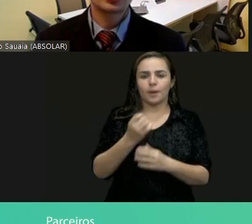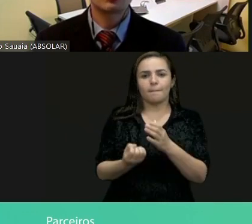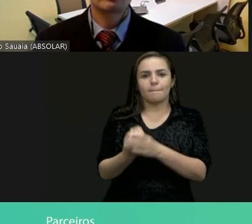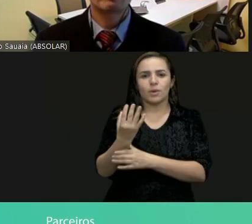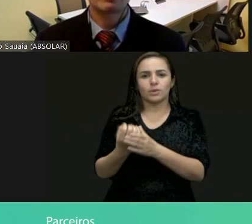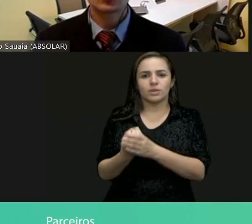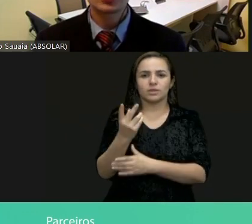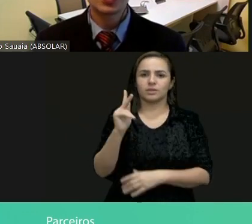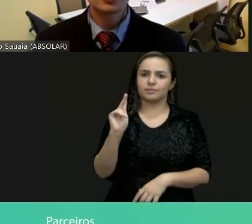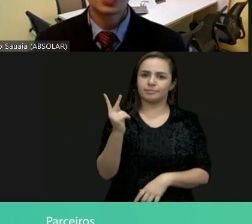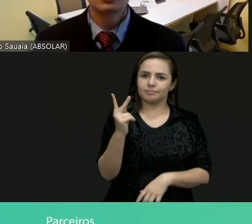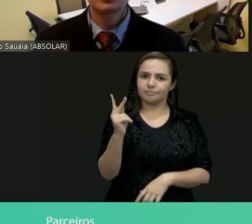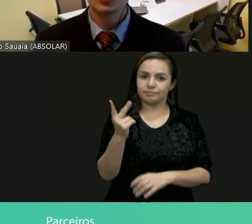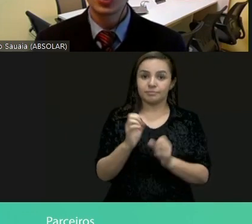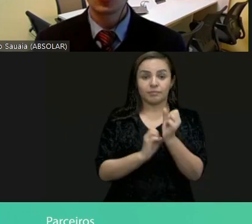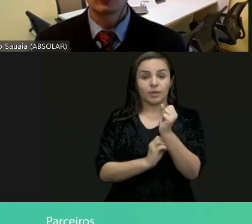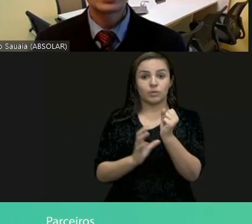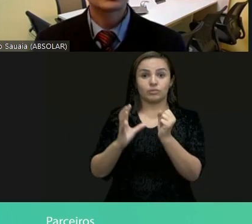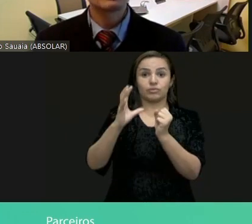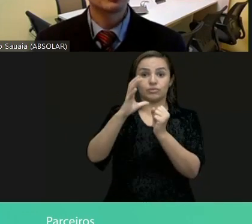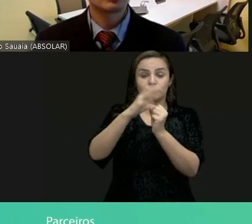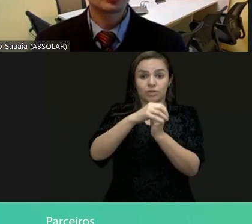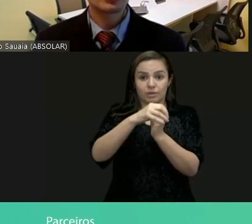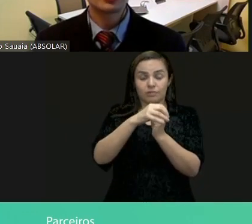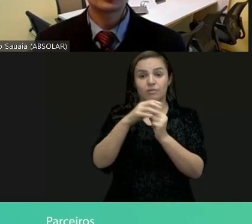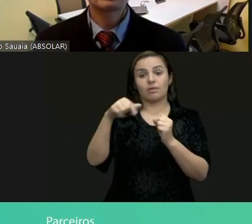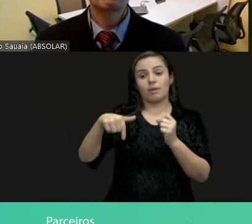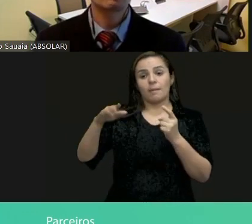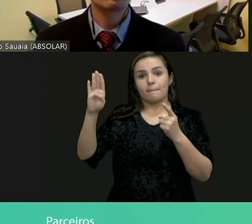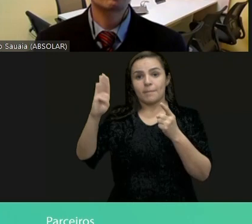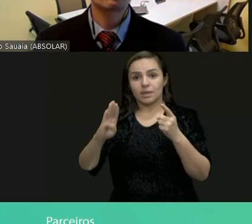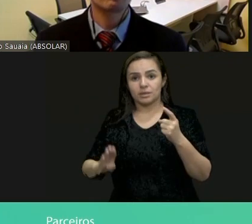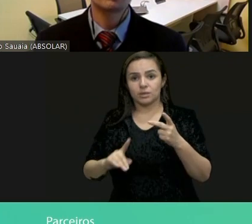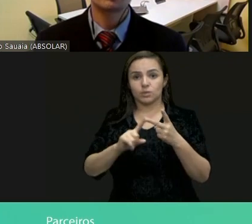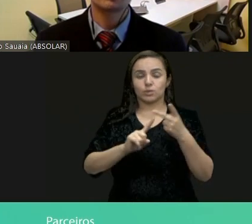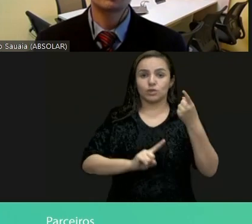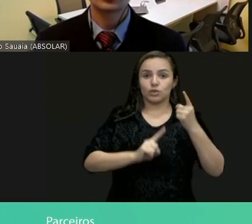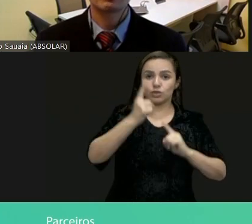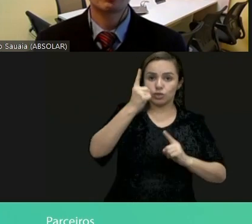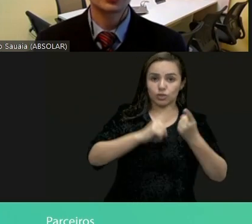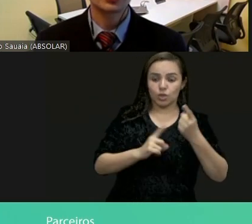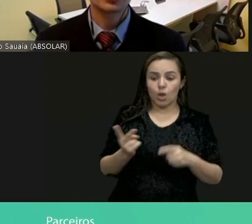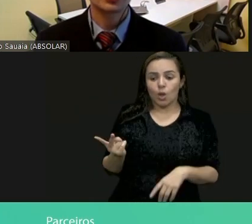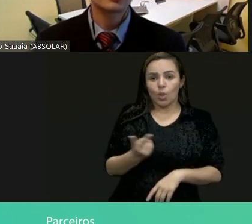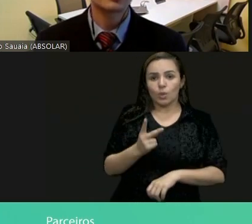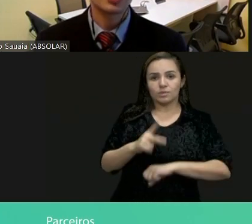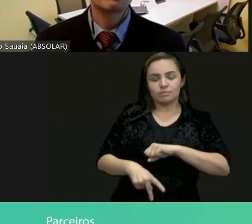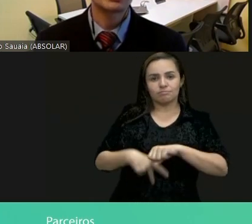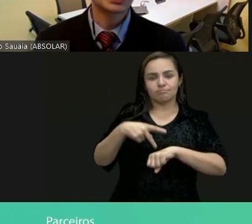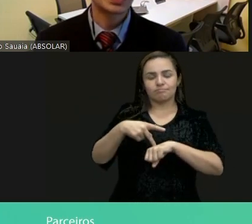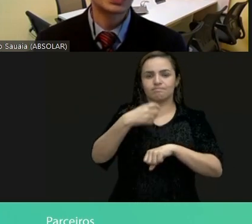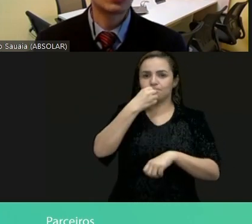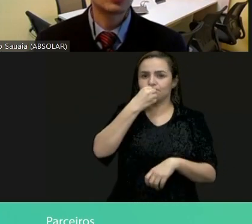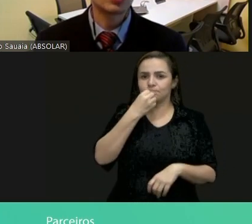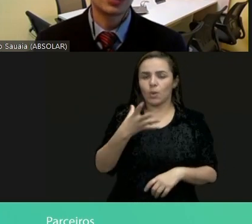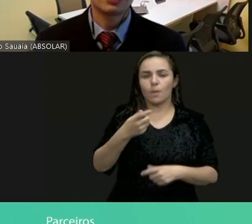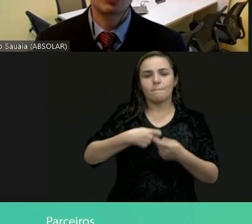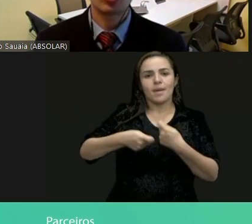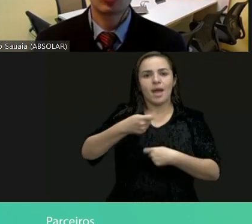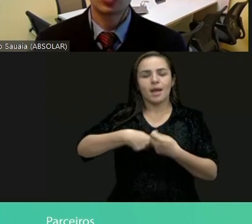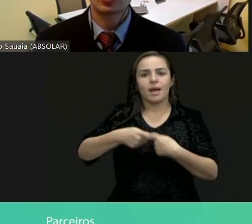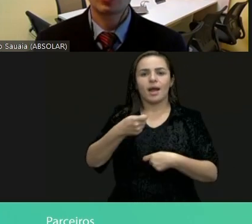when we talk about the production of sustainable hydrogen. Brazil and Chile are really